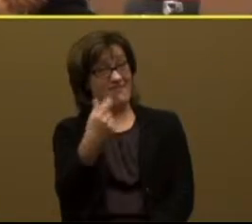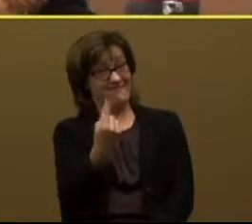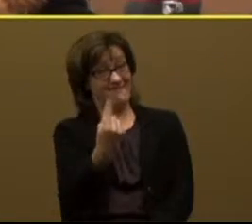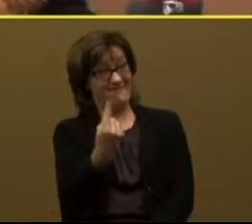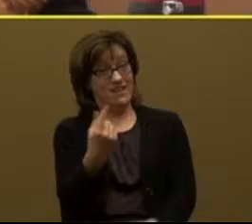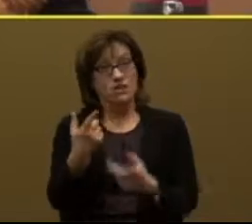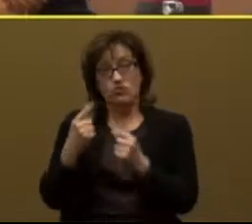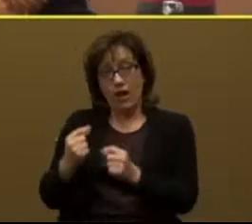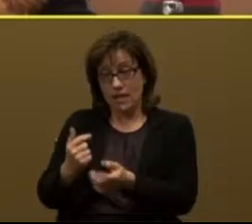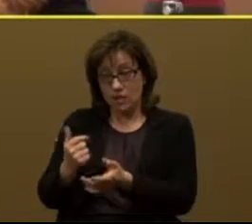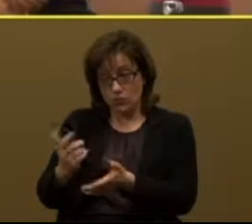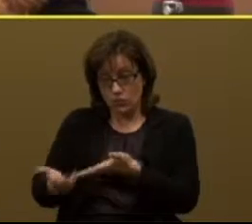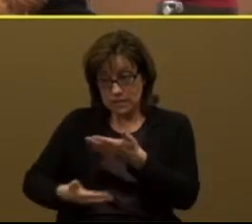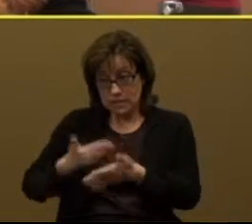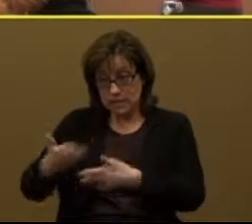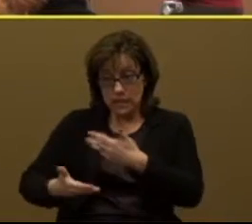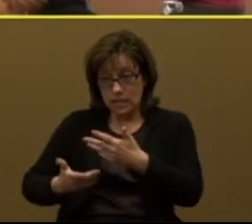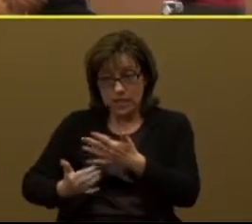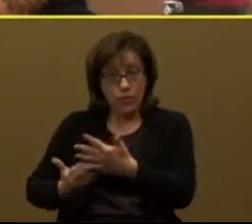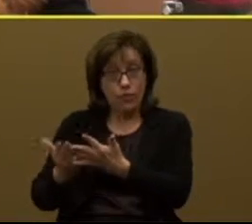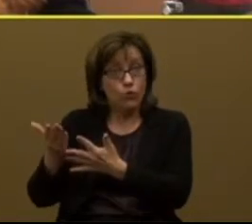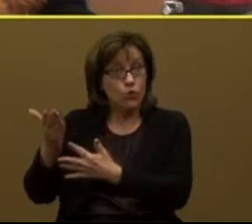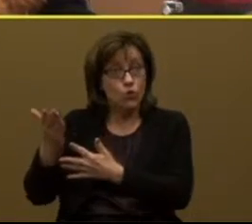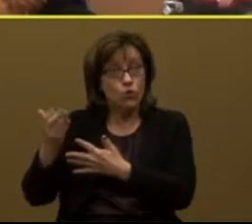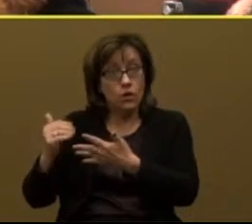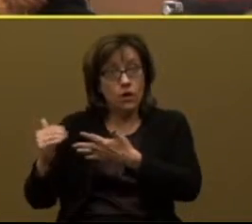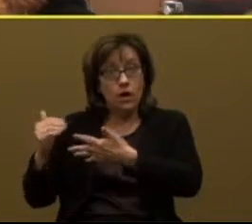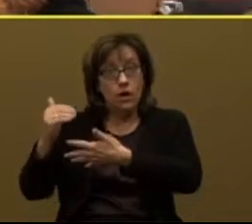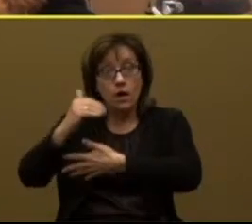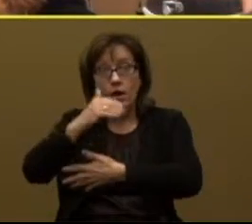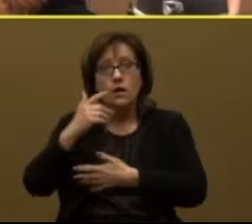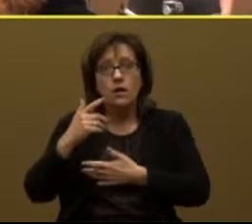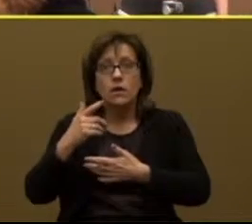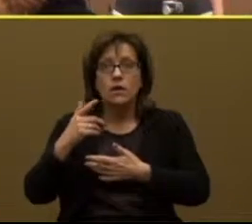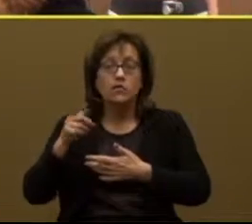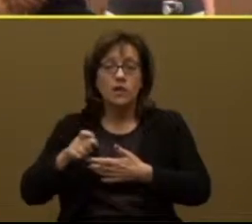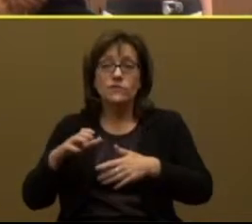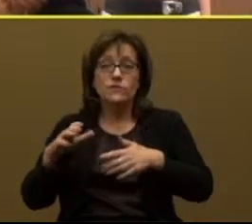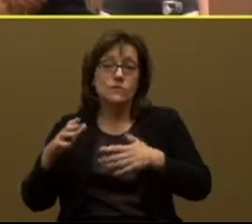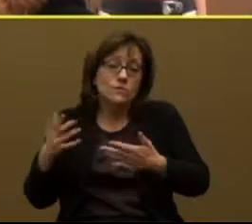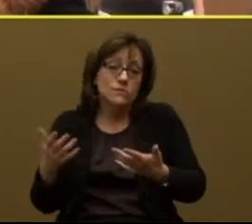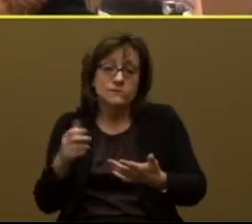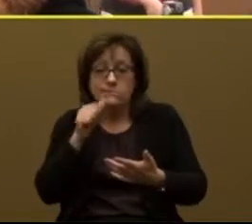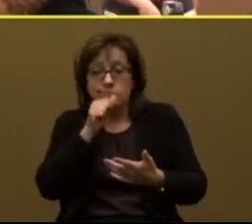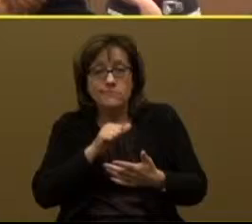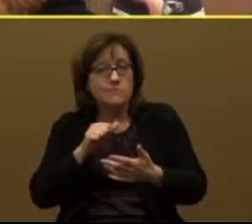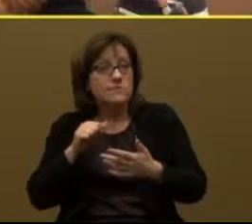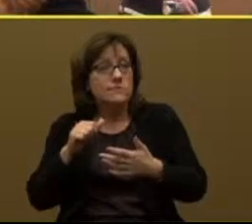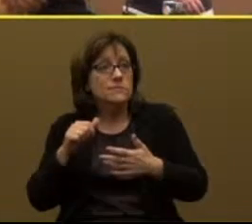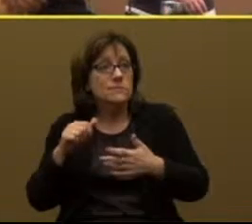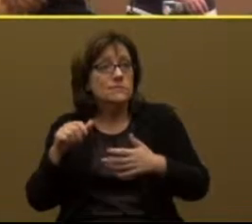these phases, we're going to have to work with what you can work with. Okay,